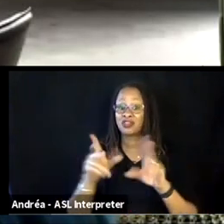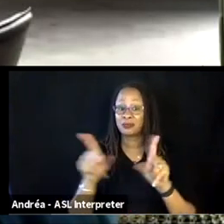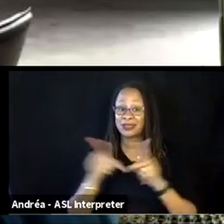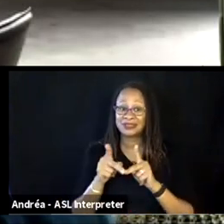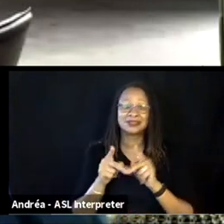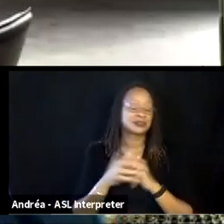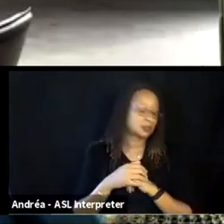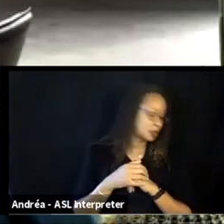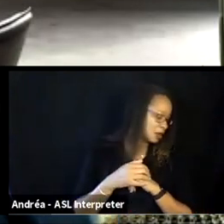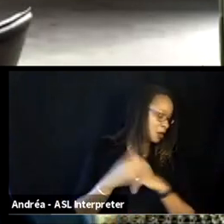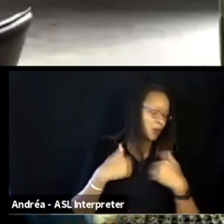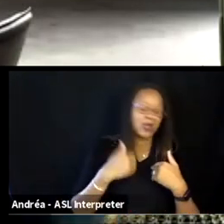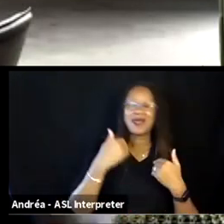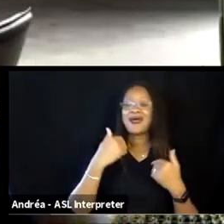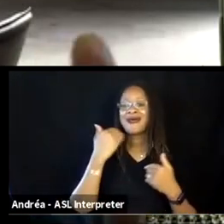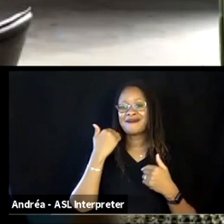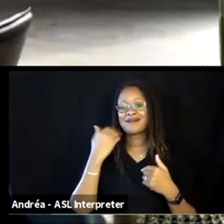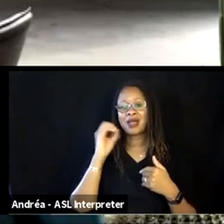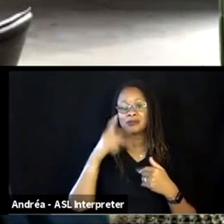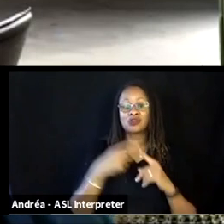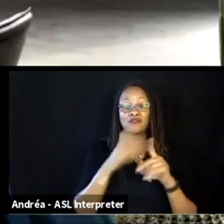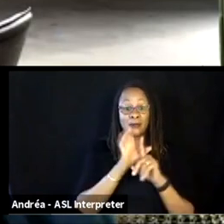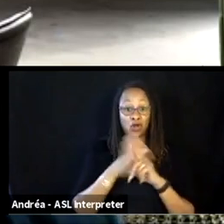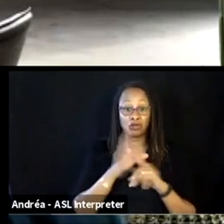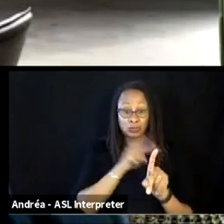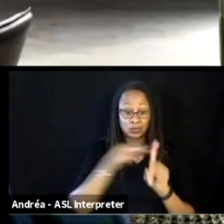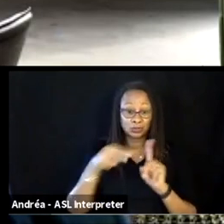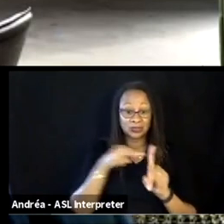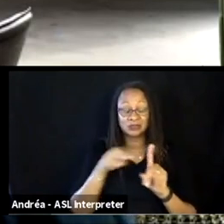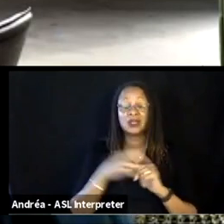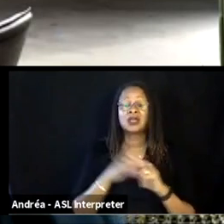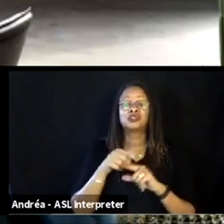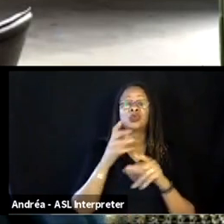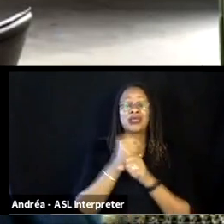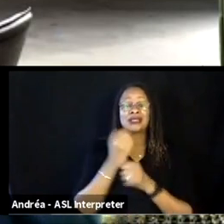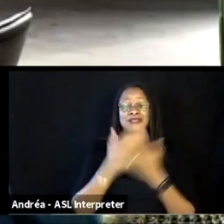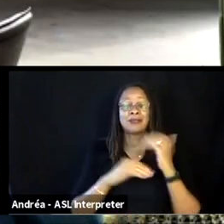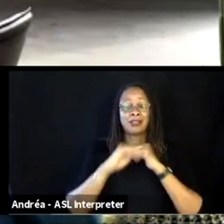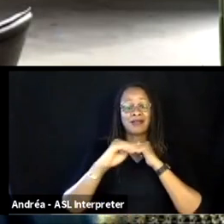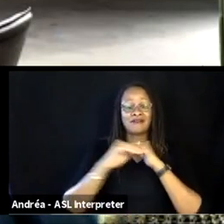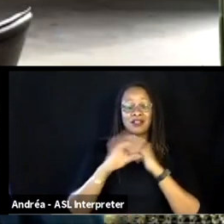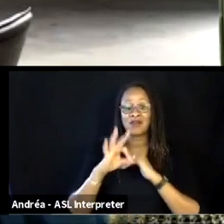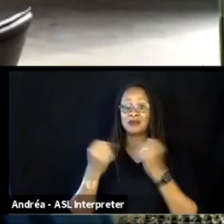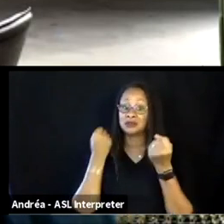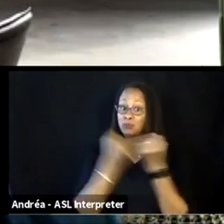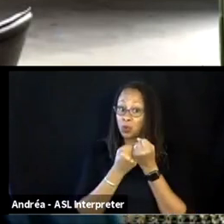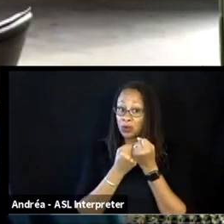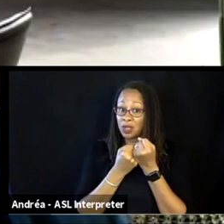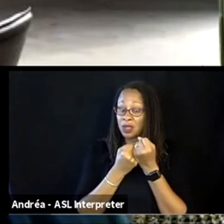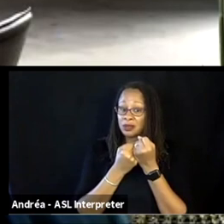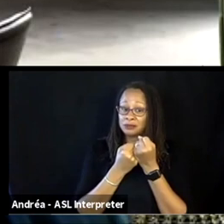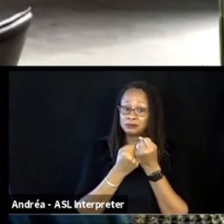places, who've had an opportunity from a cultural perspective to get some level of support